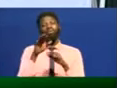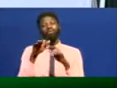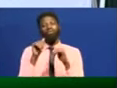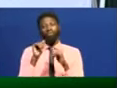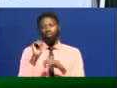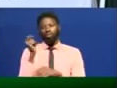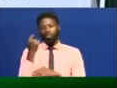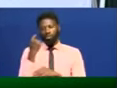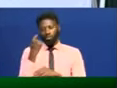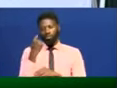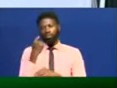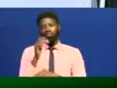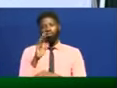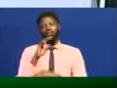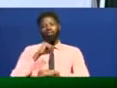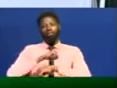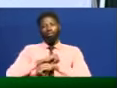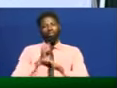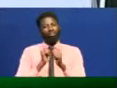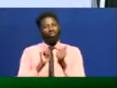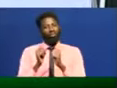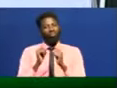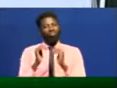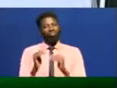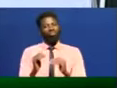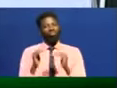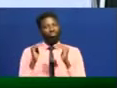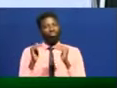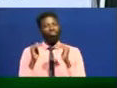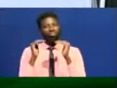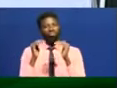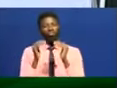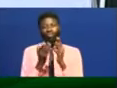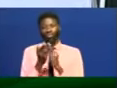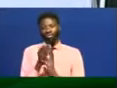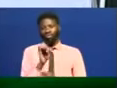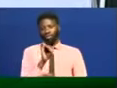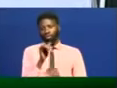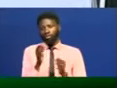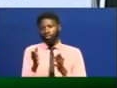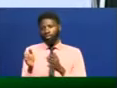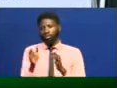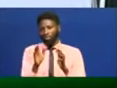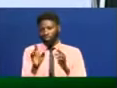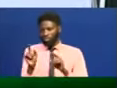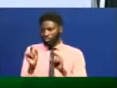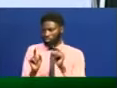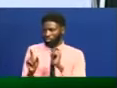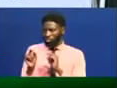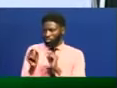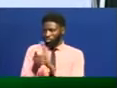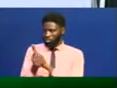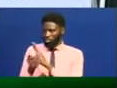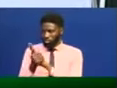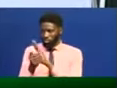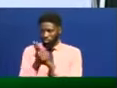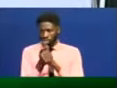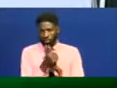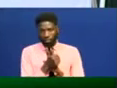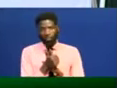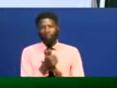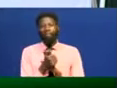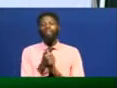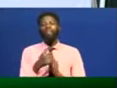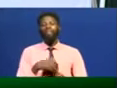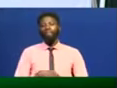of Sports for progression. Through this physical and virtual web of scouting and screening,